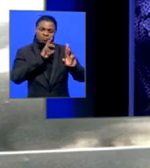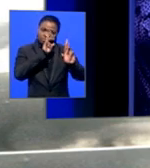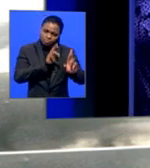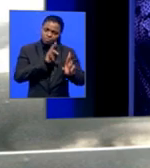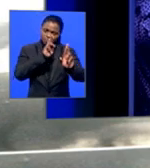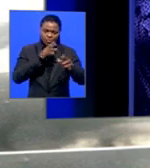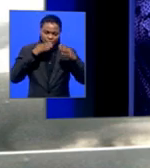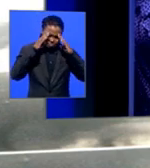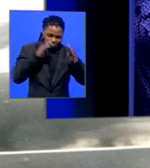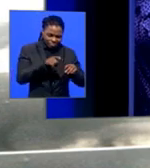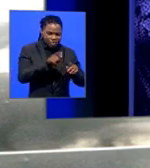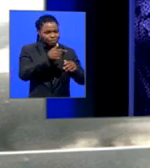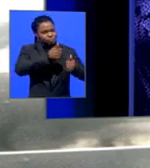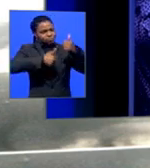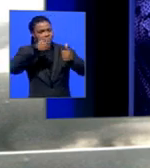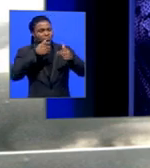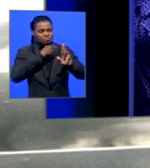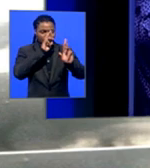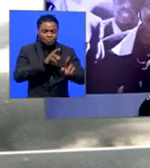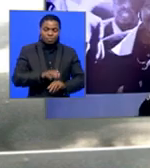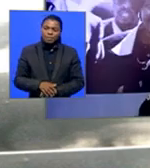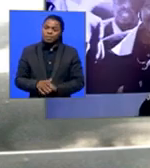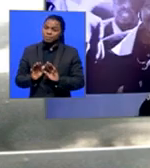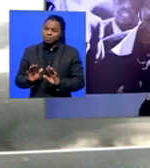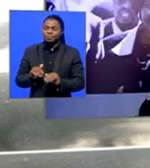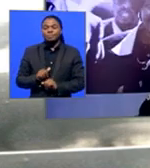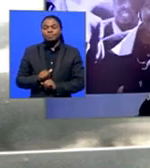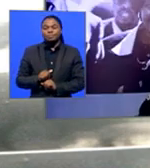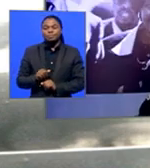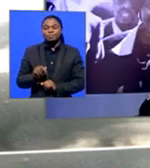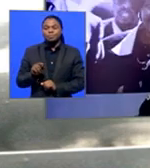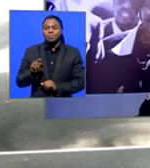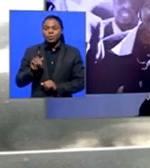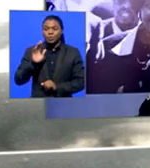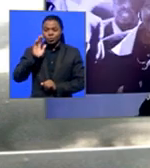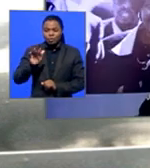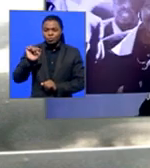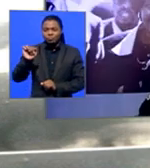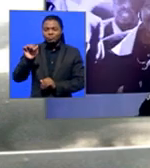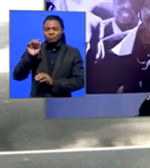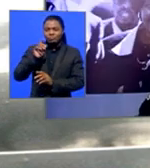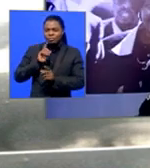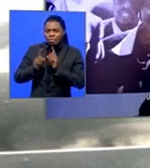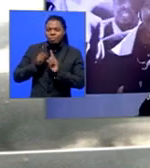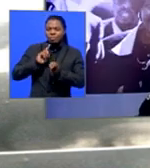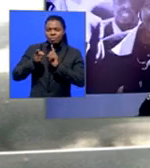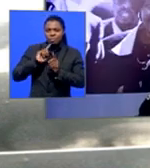He concentrates on that. Okay, Advocate, I'm going to continue to pick your brain about all of this